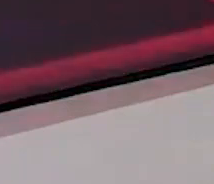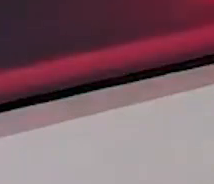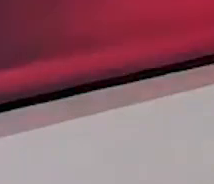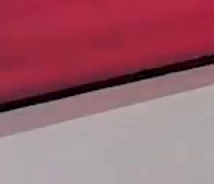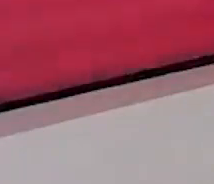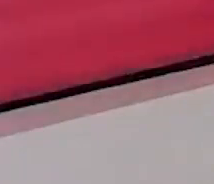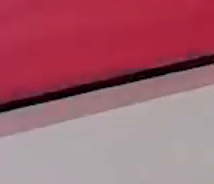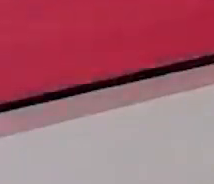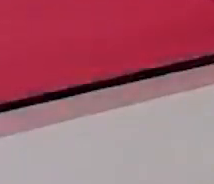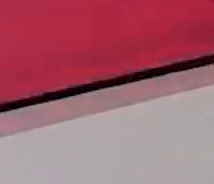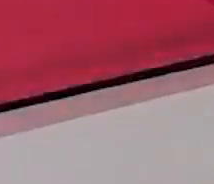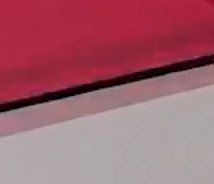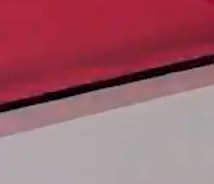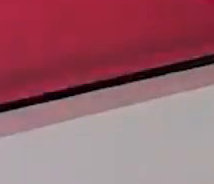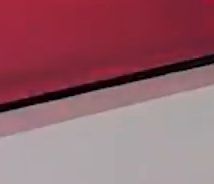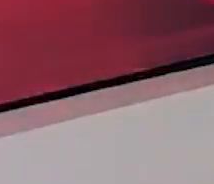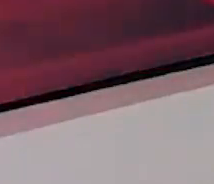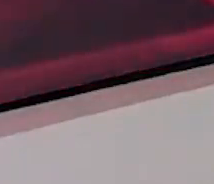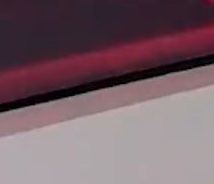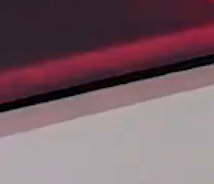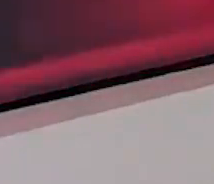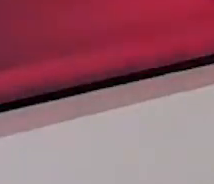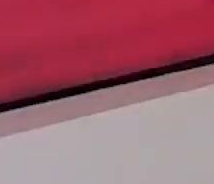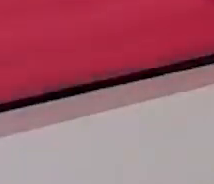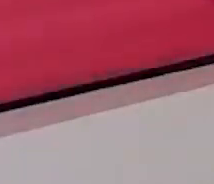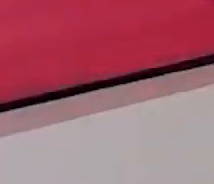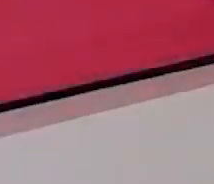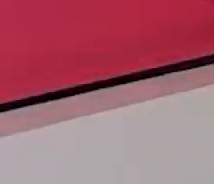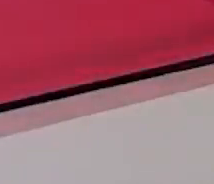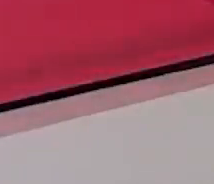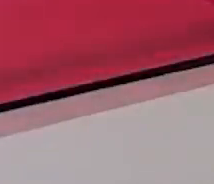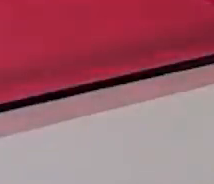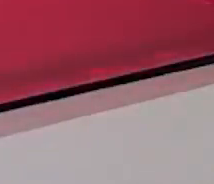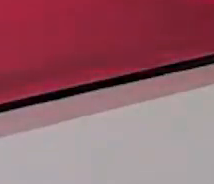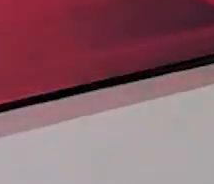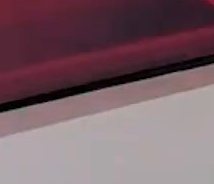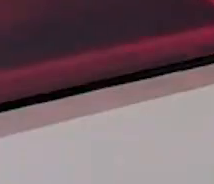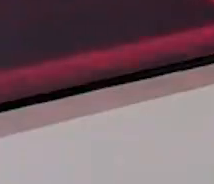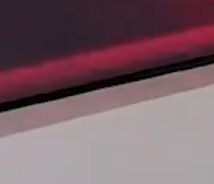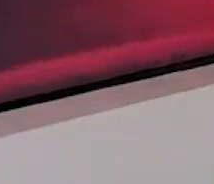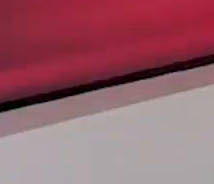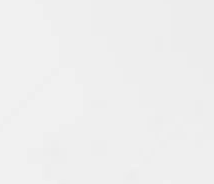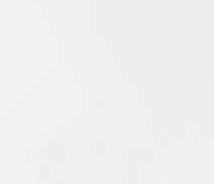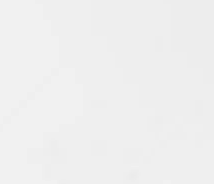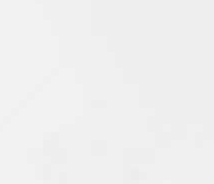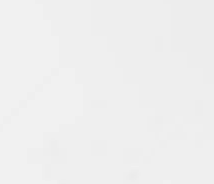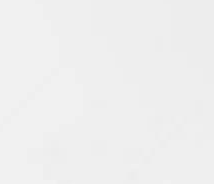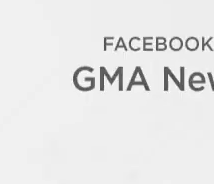subaybayan niyo po kami sa GMA Pinoy TV at sa www.gmanews.tv.